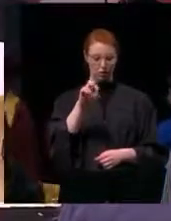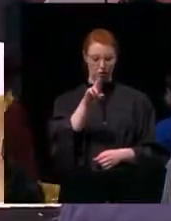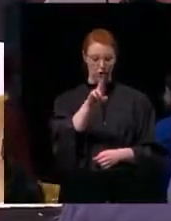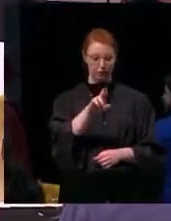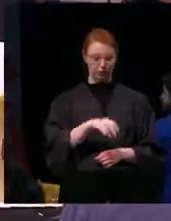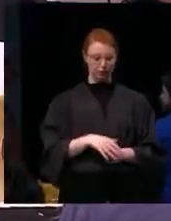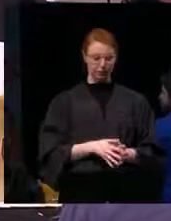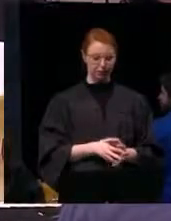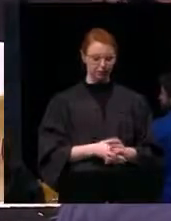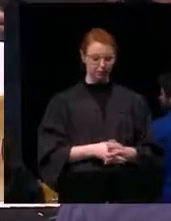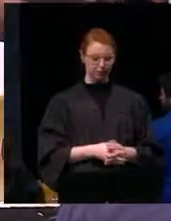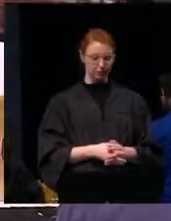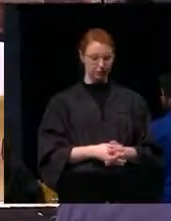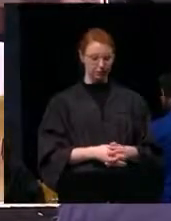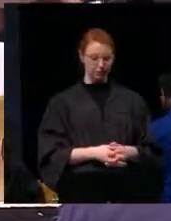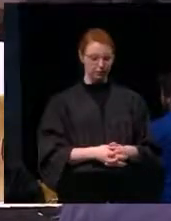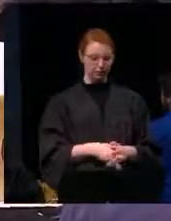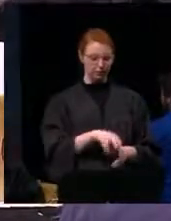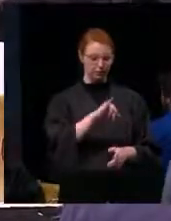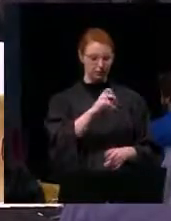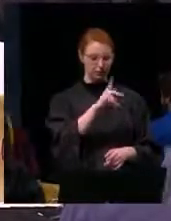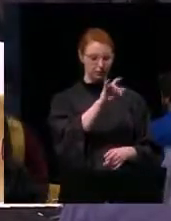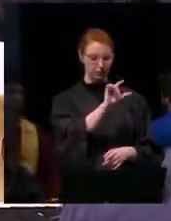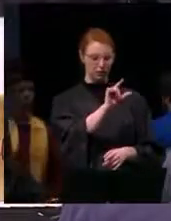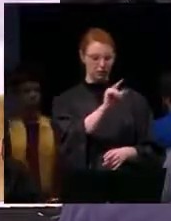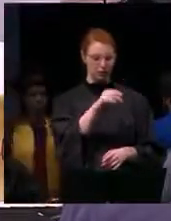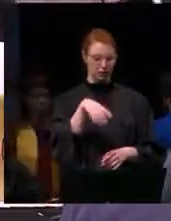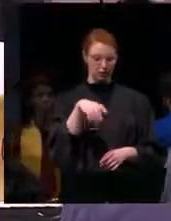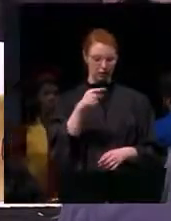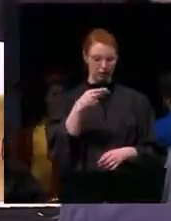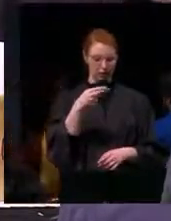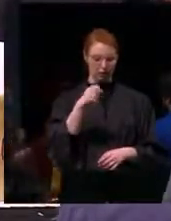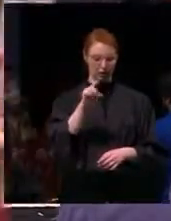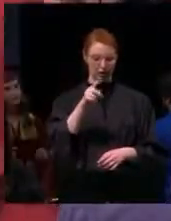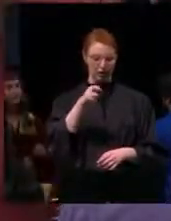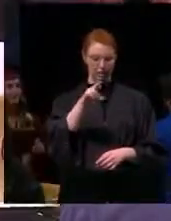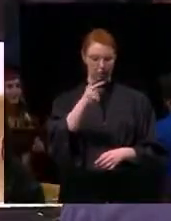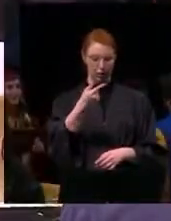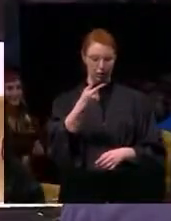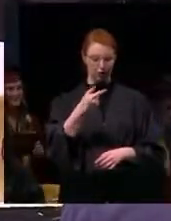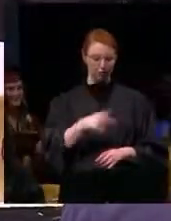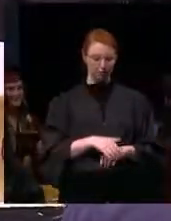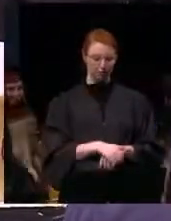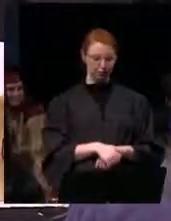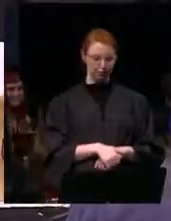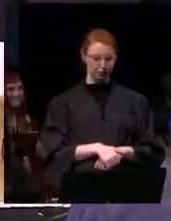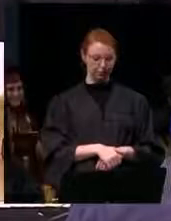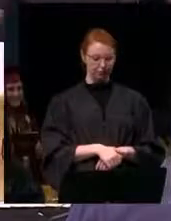Jack Gothberg.